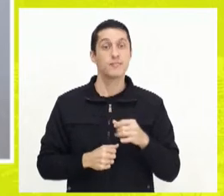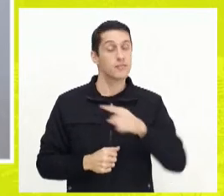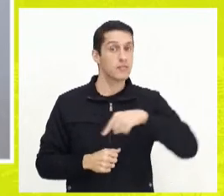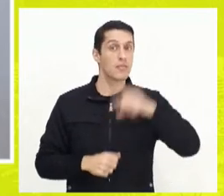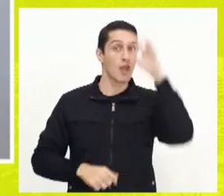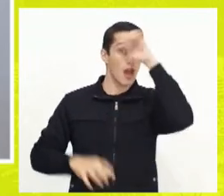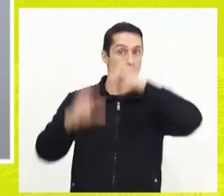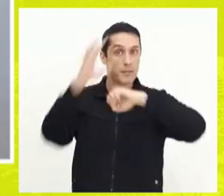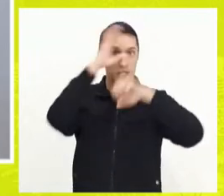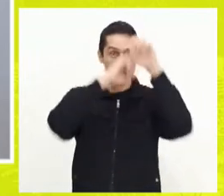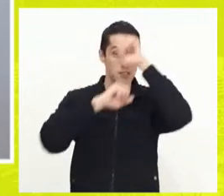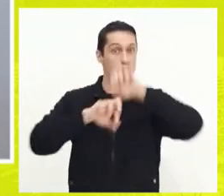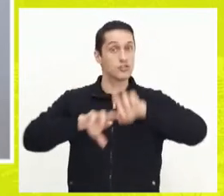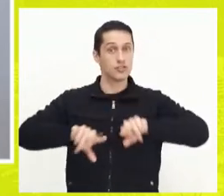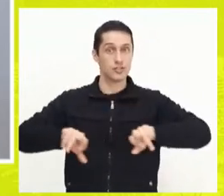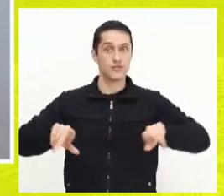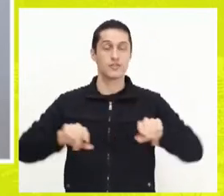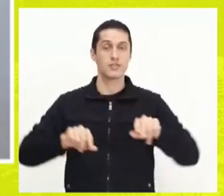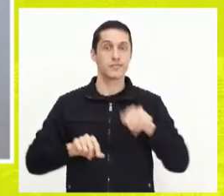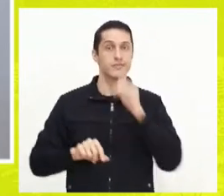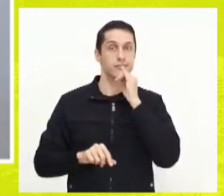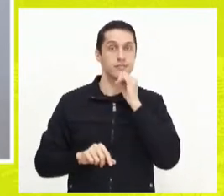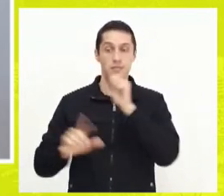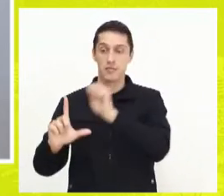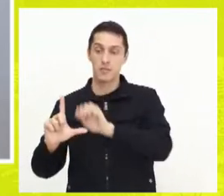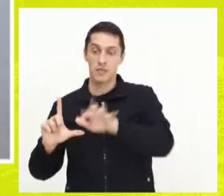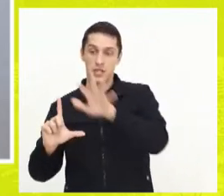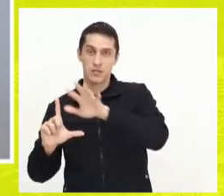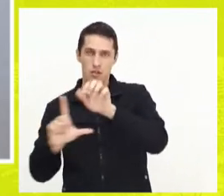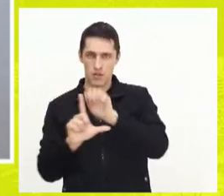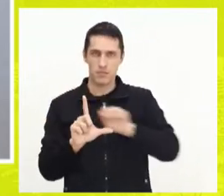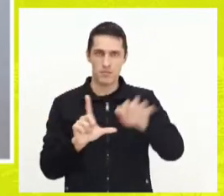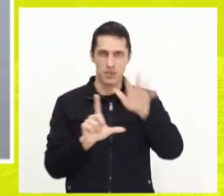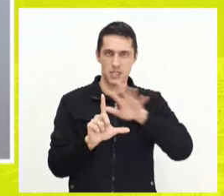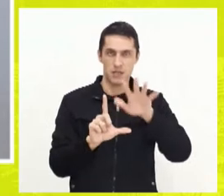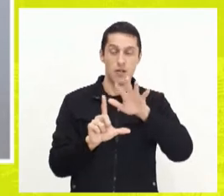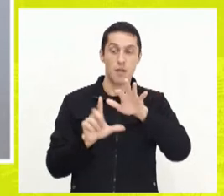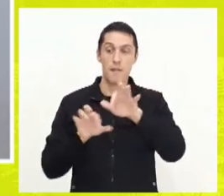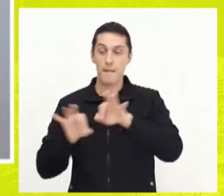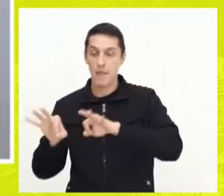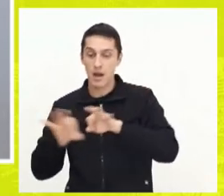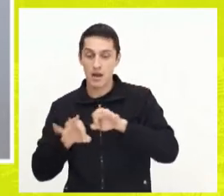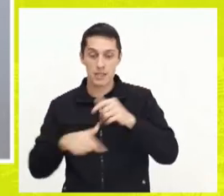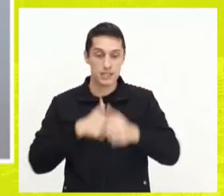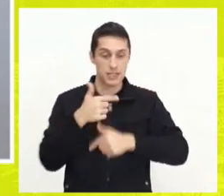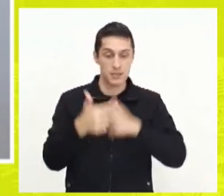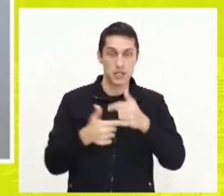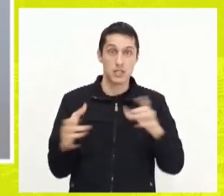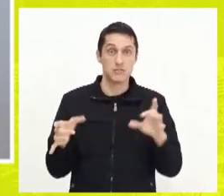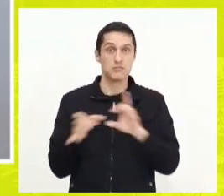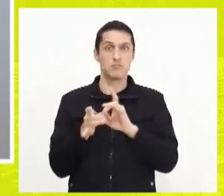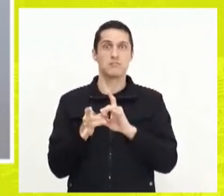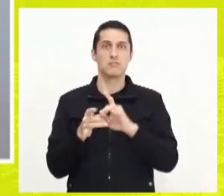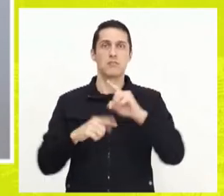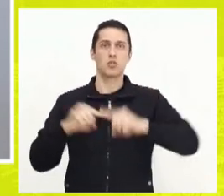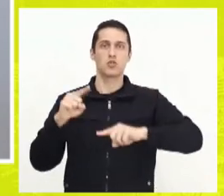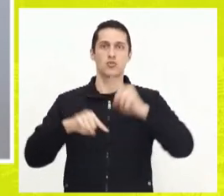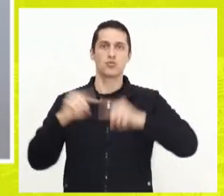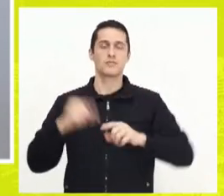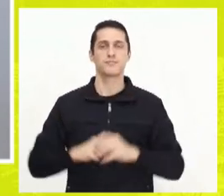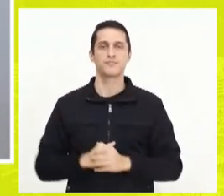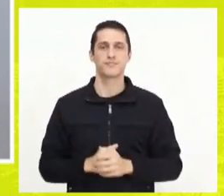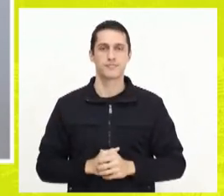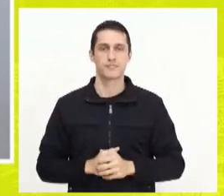learned many interesting things from the platforms uh work with the product as well i would like to